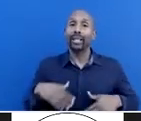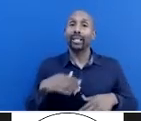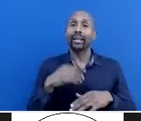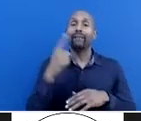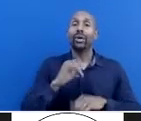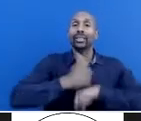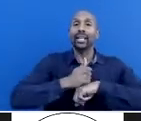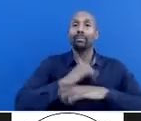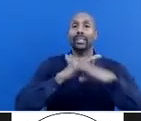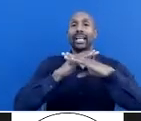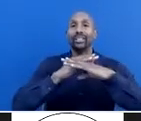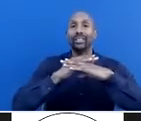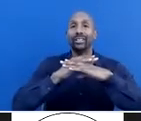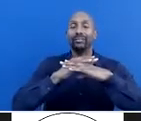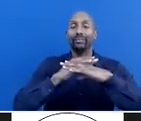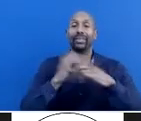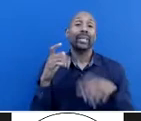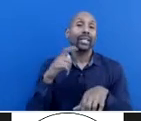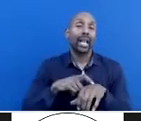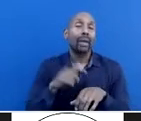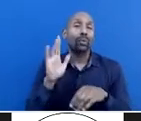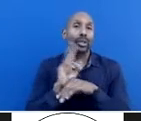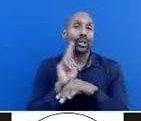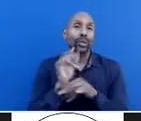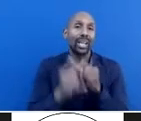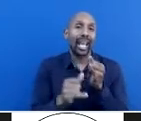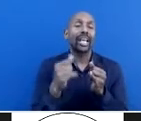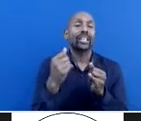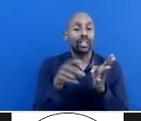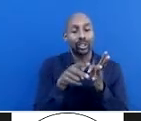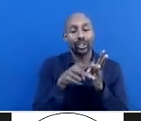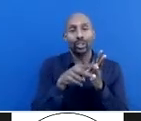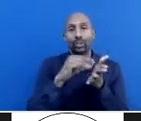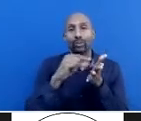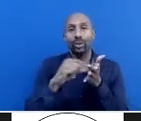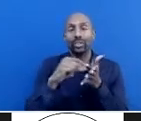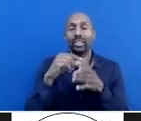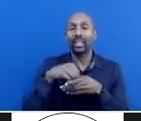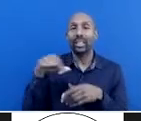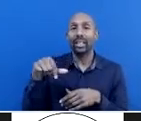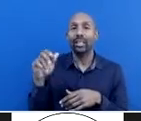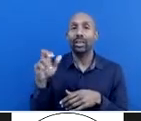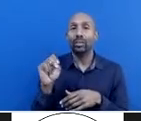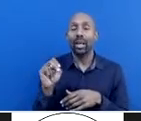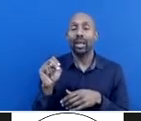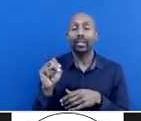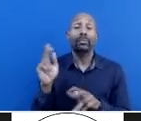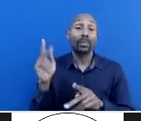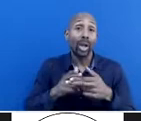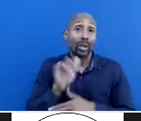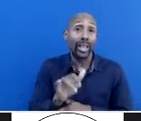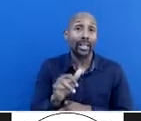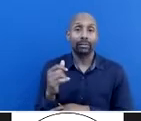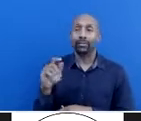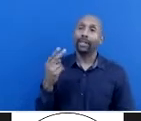will be the last two verses of the Quran, verses that are known as the two protectors. And they will allow a